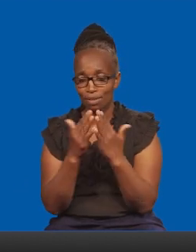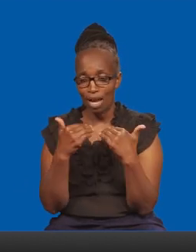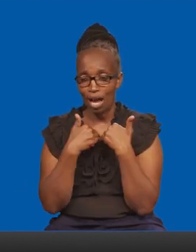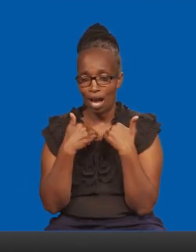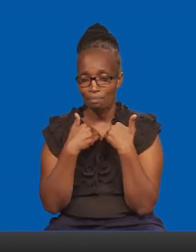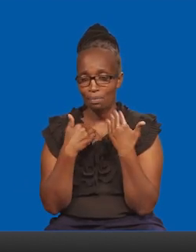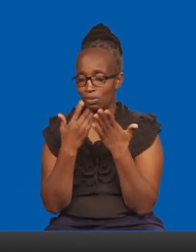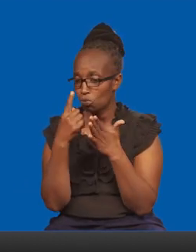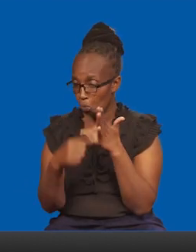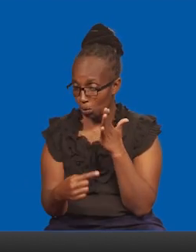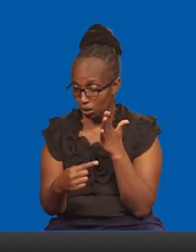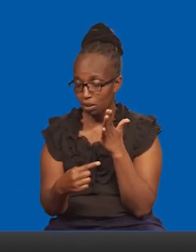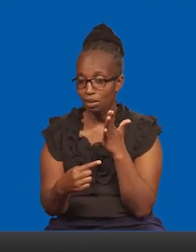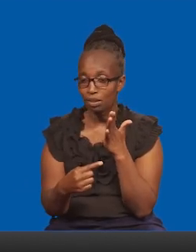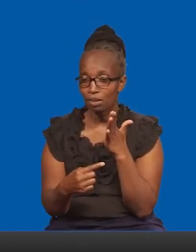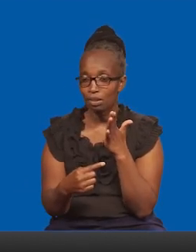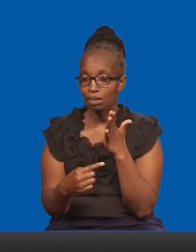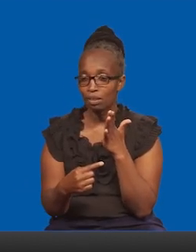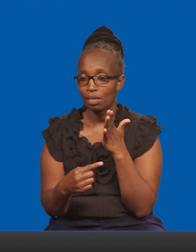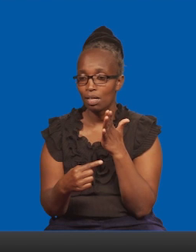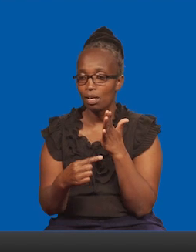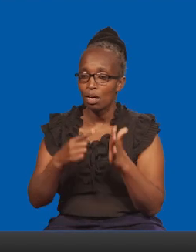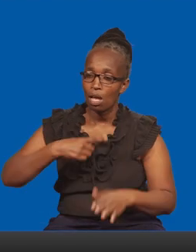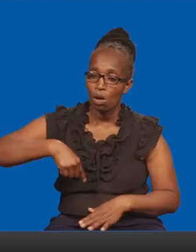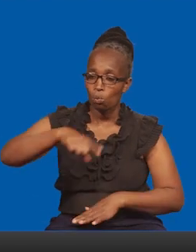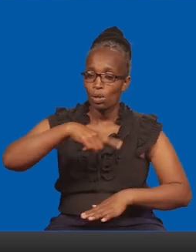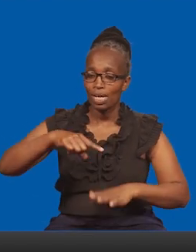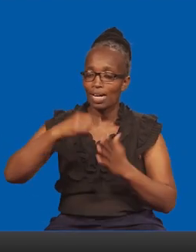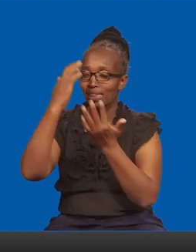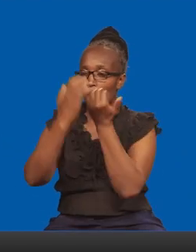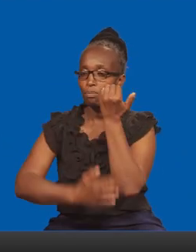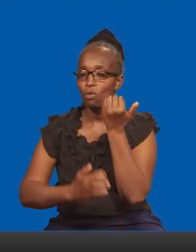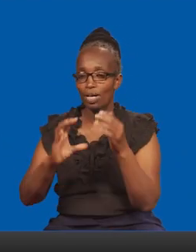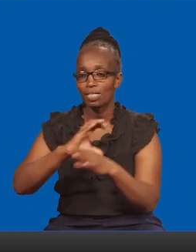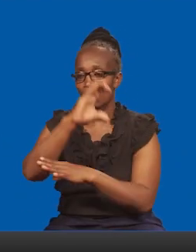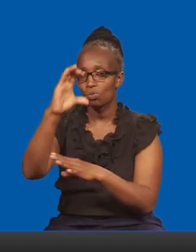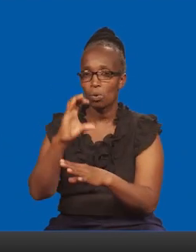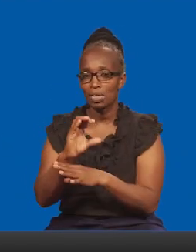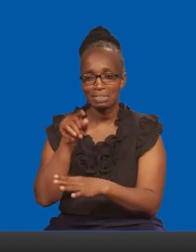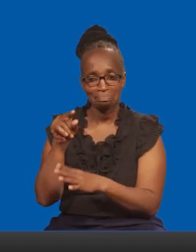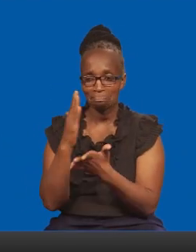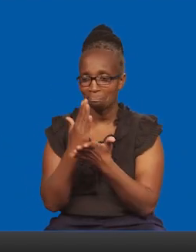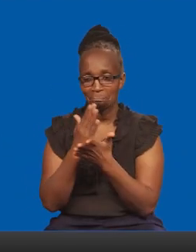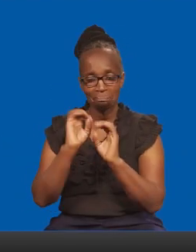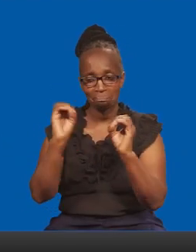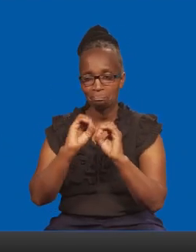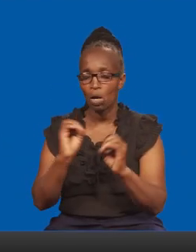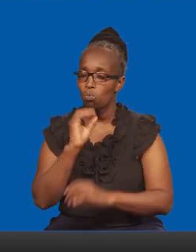The narrative has always been built that we are the poorest continent. We are